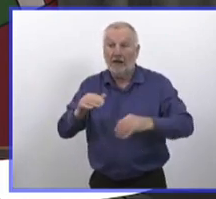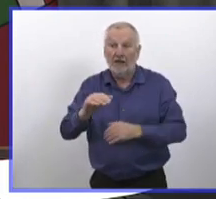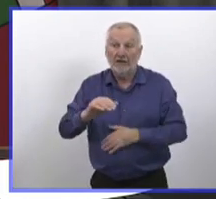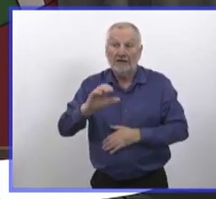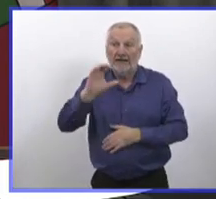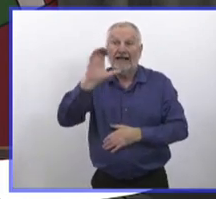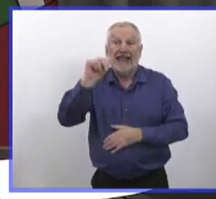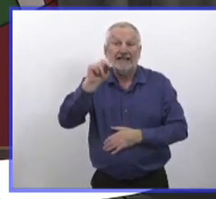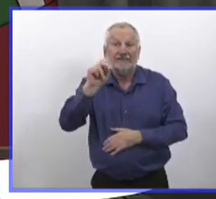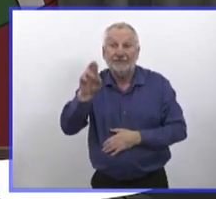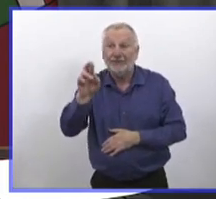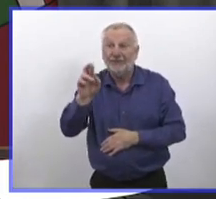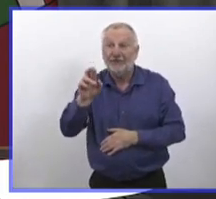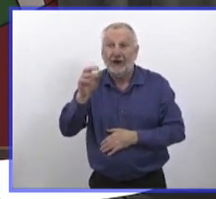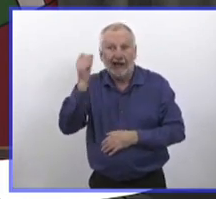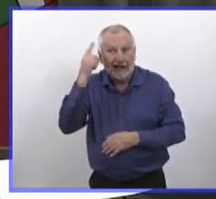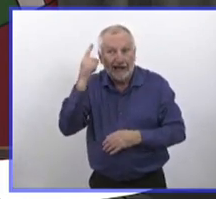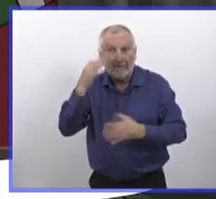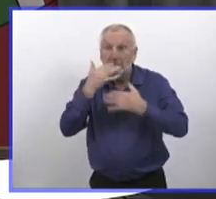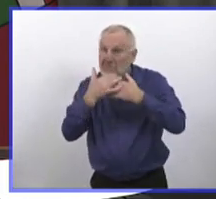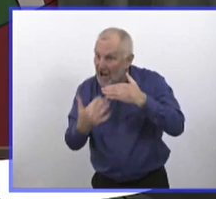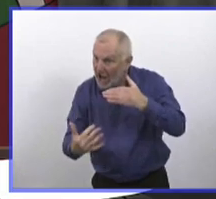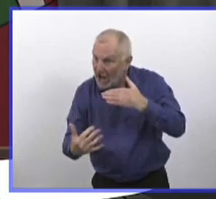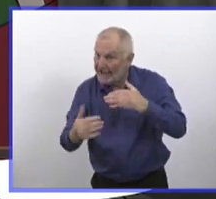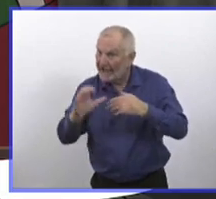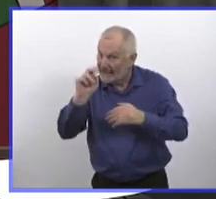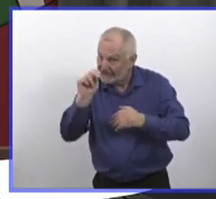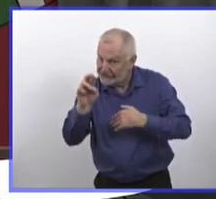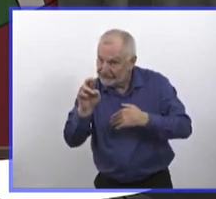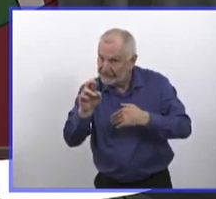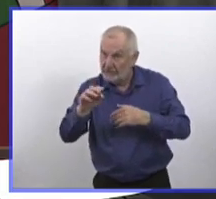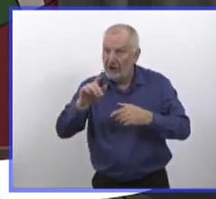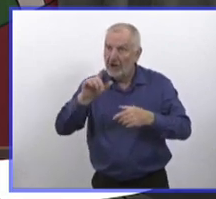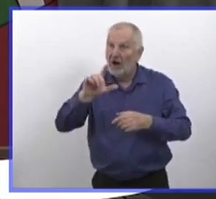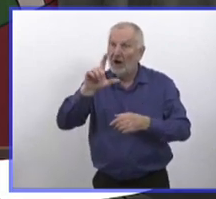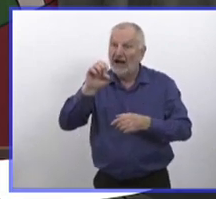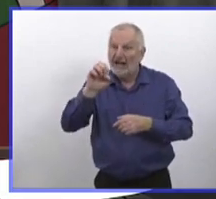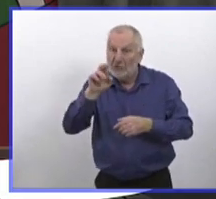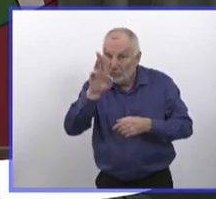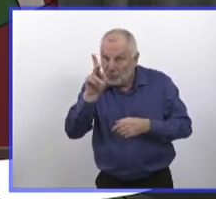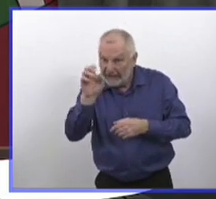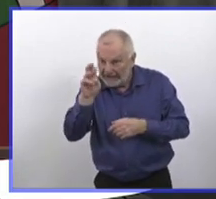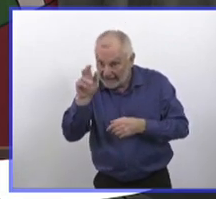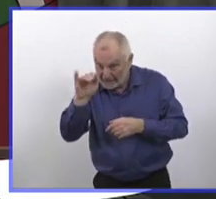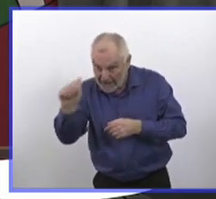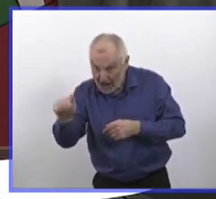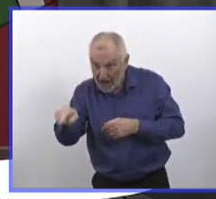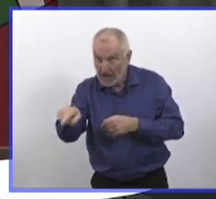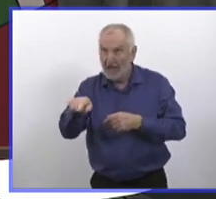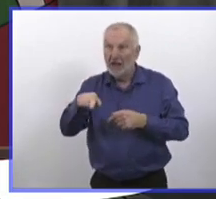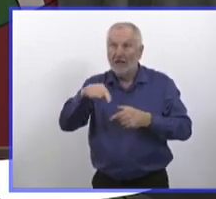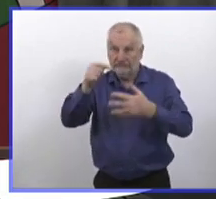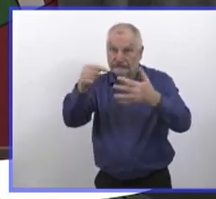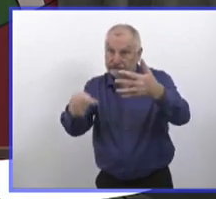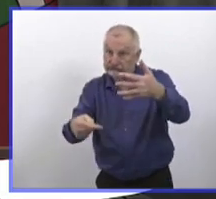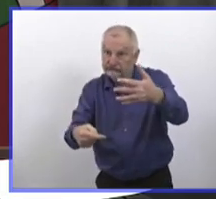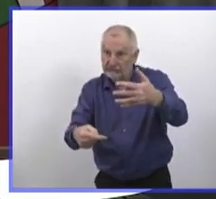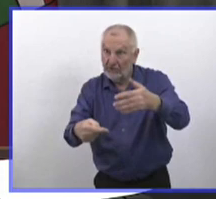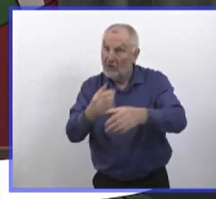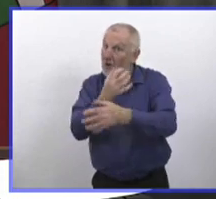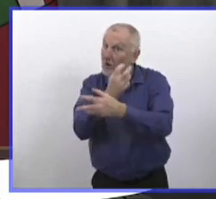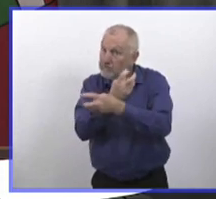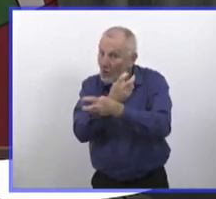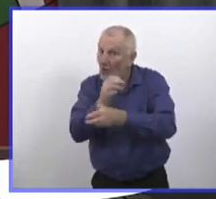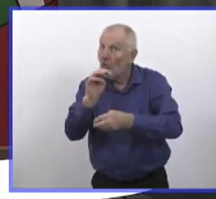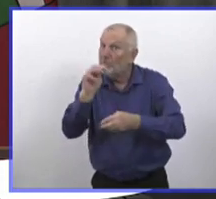blood, bone marrow, or lymph nodes, such as leukemia. People who have other cancerous tumors and are receiving treatment that